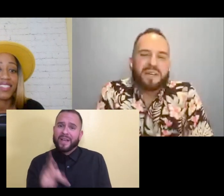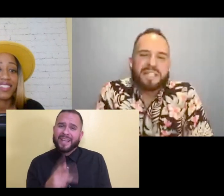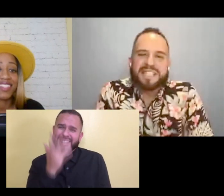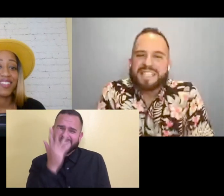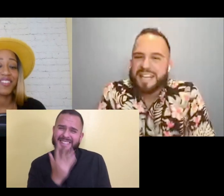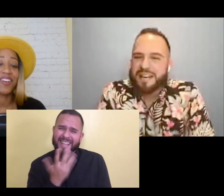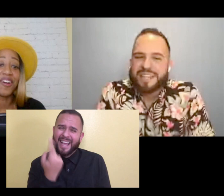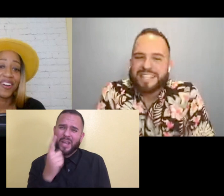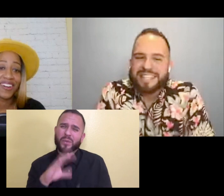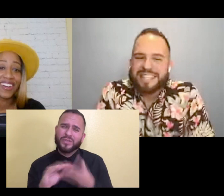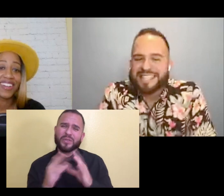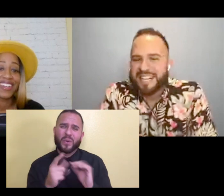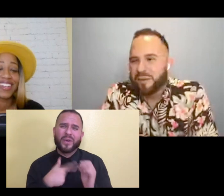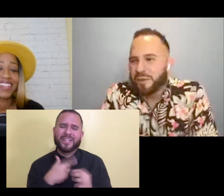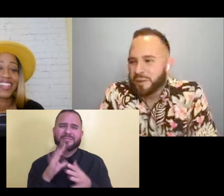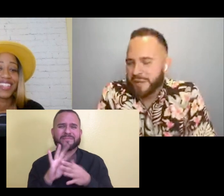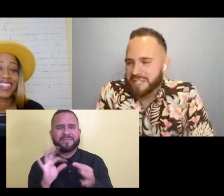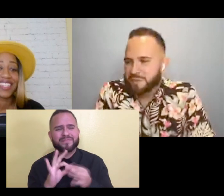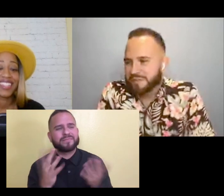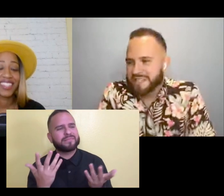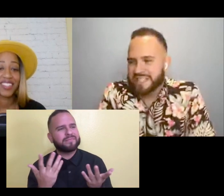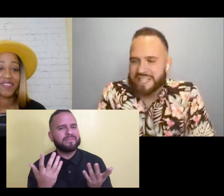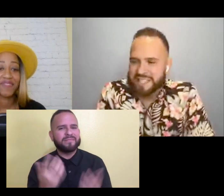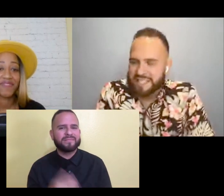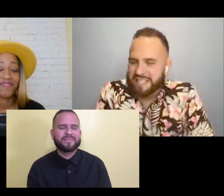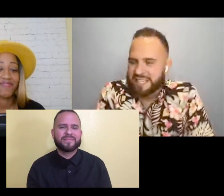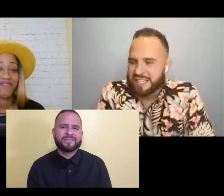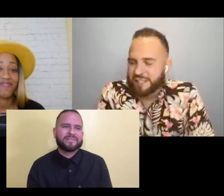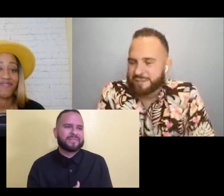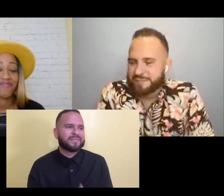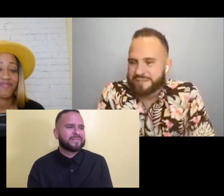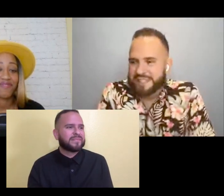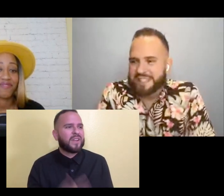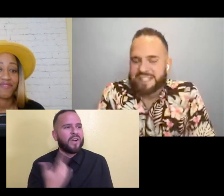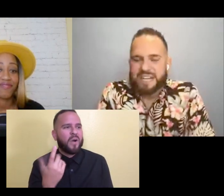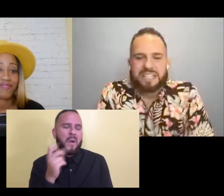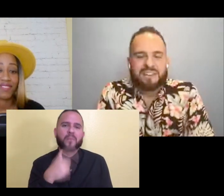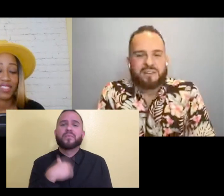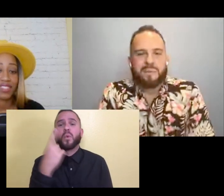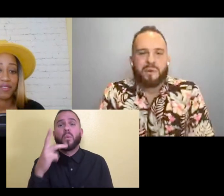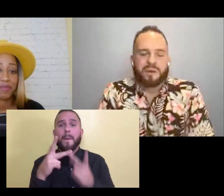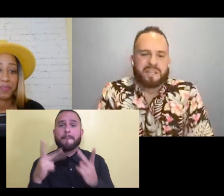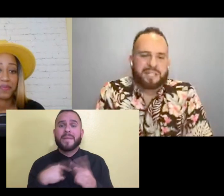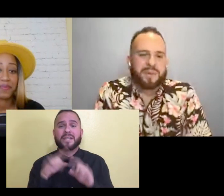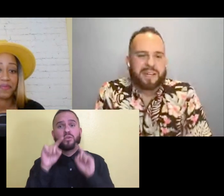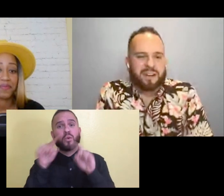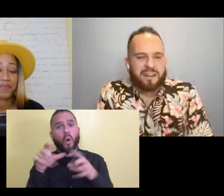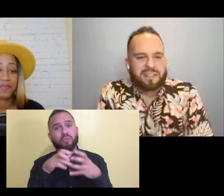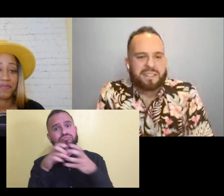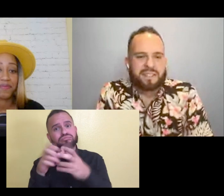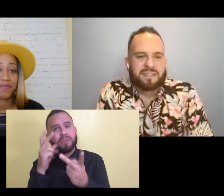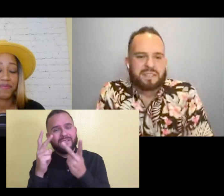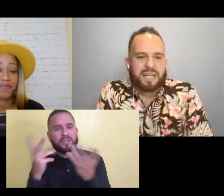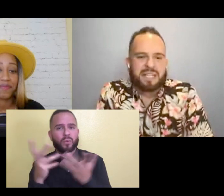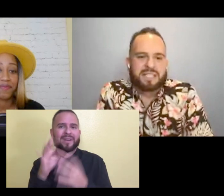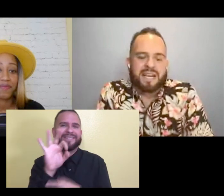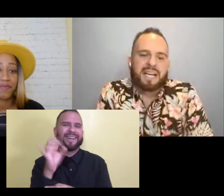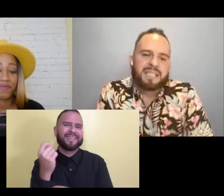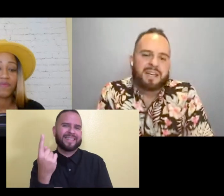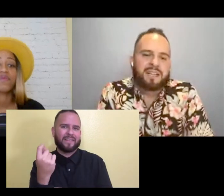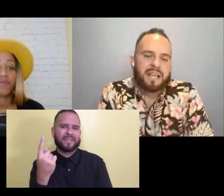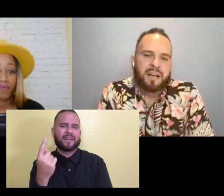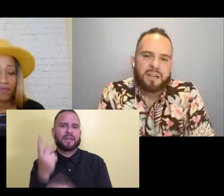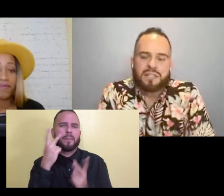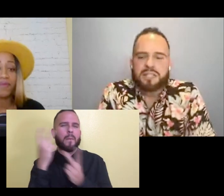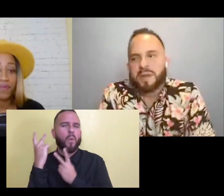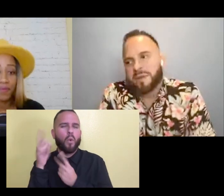like one of the places we visit is the 9/11 memorial at the Pentagon. And it's like I can